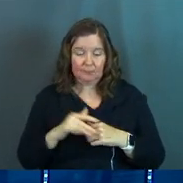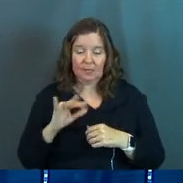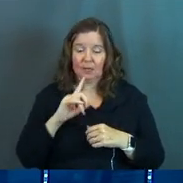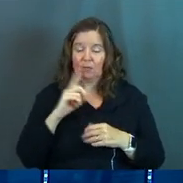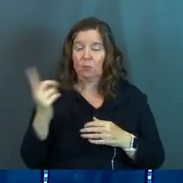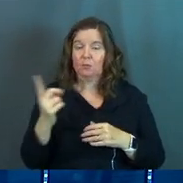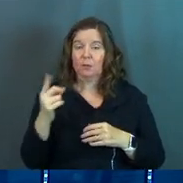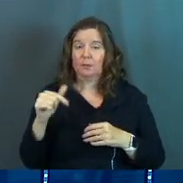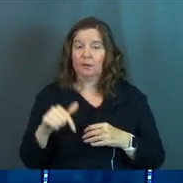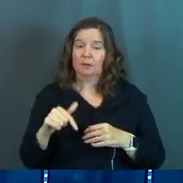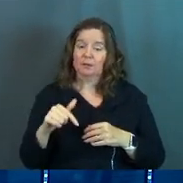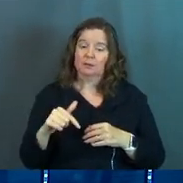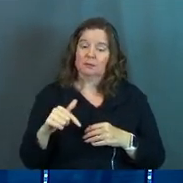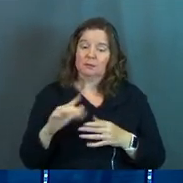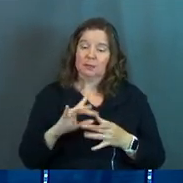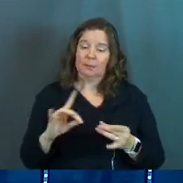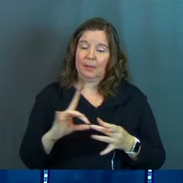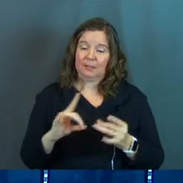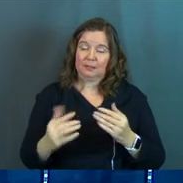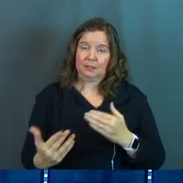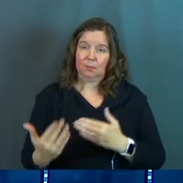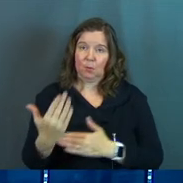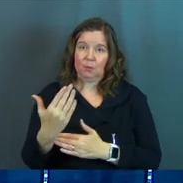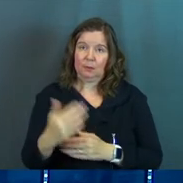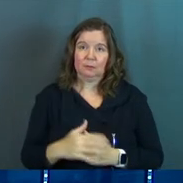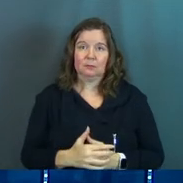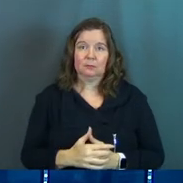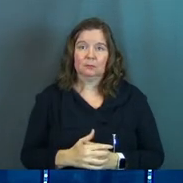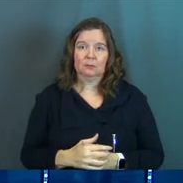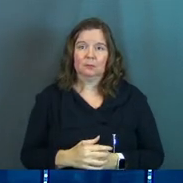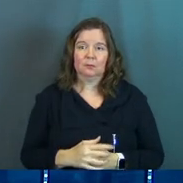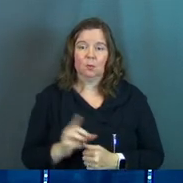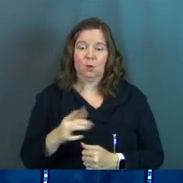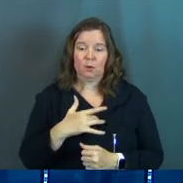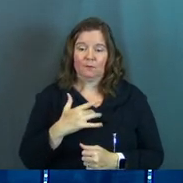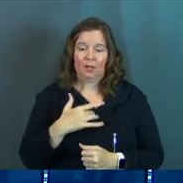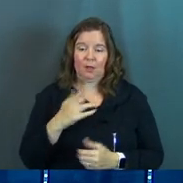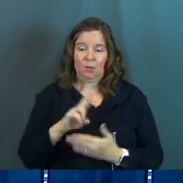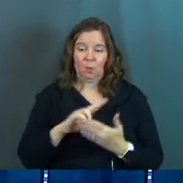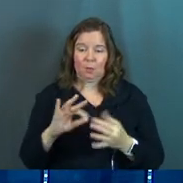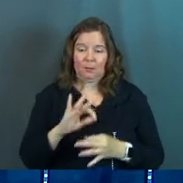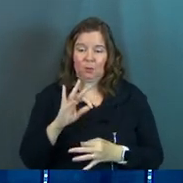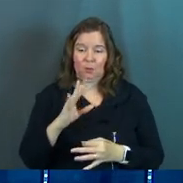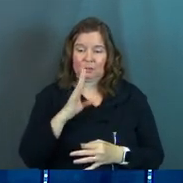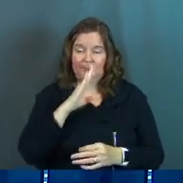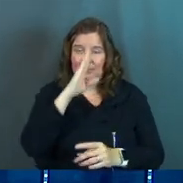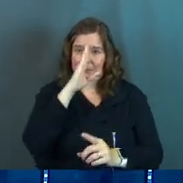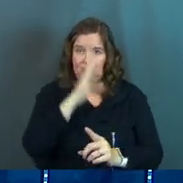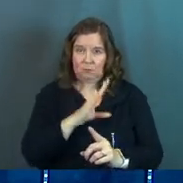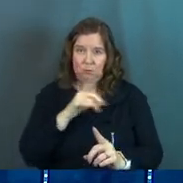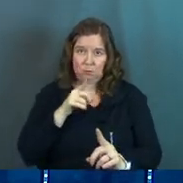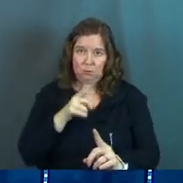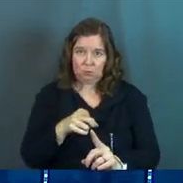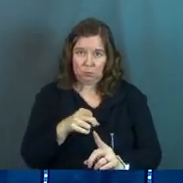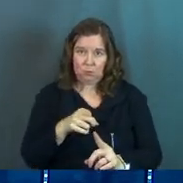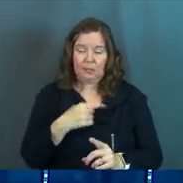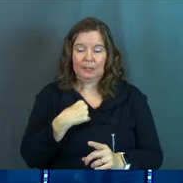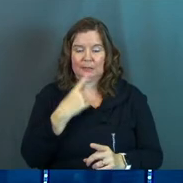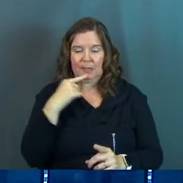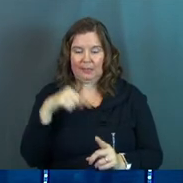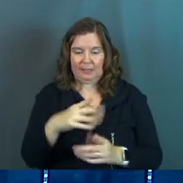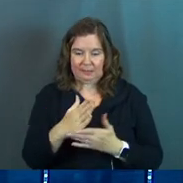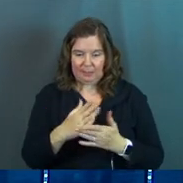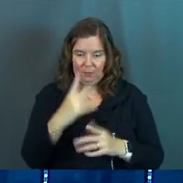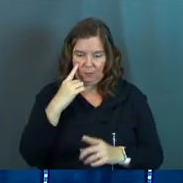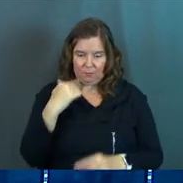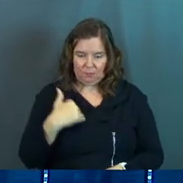And if there was something in this message this morning where you felt like the Holy Spirit was speaking to you and saying, this